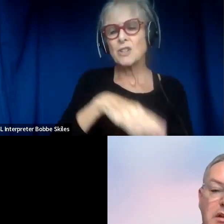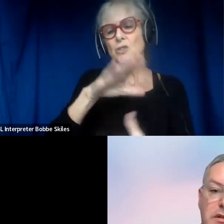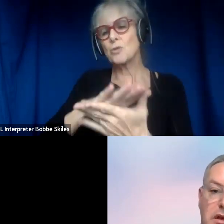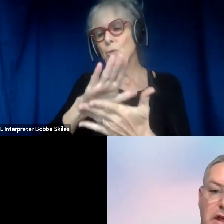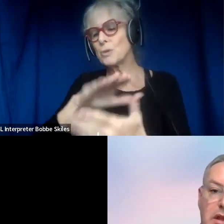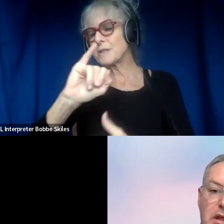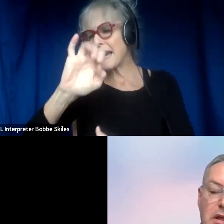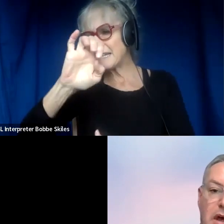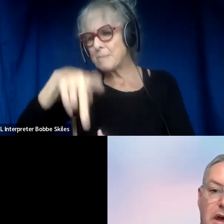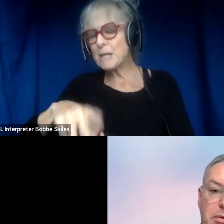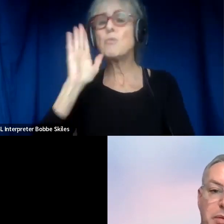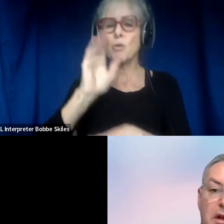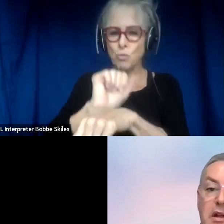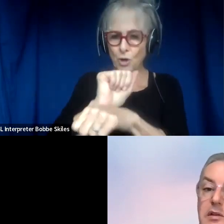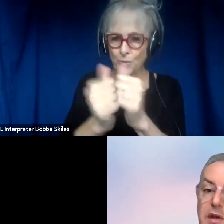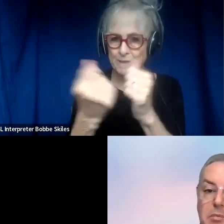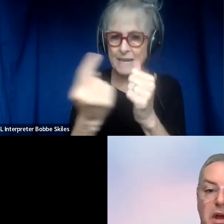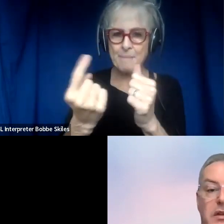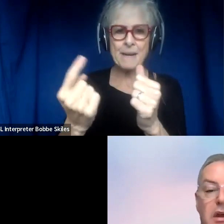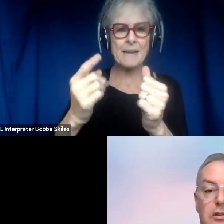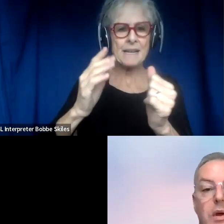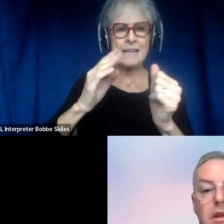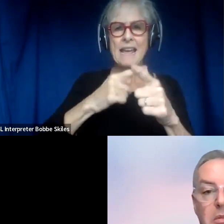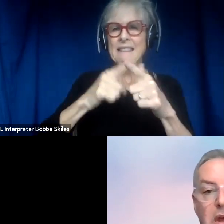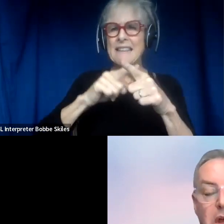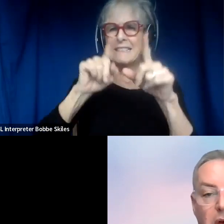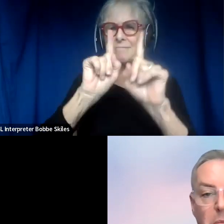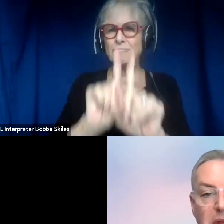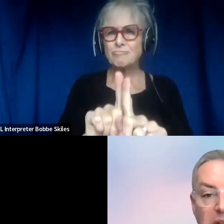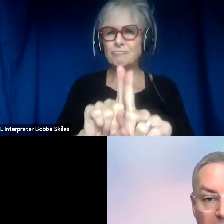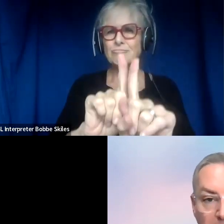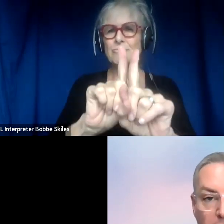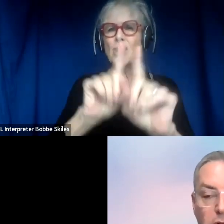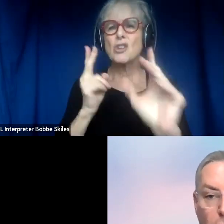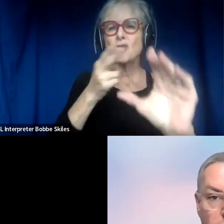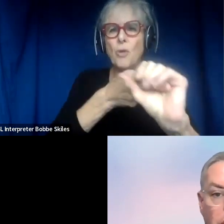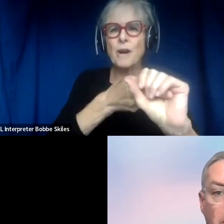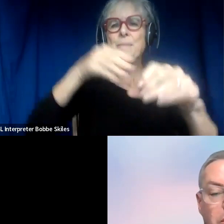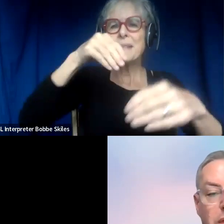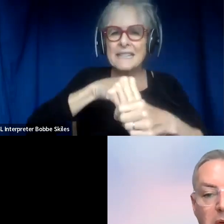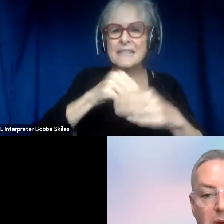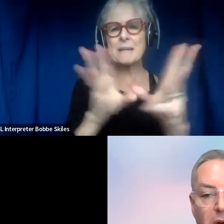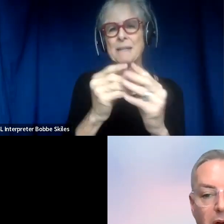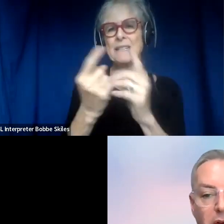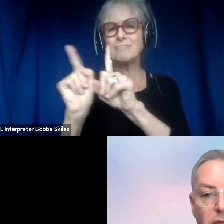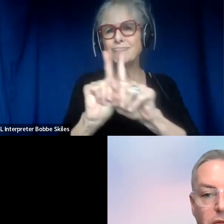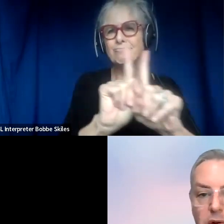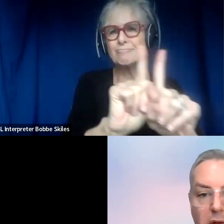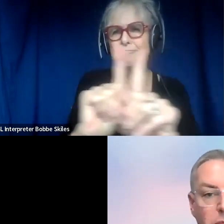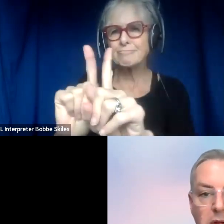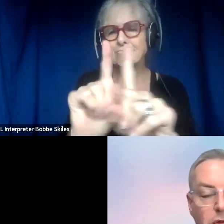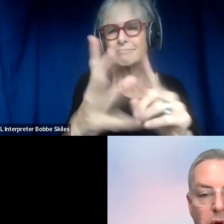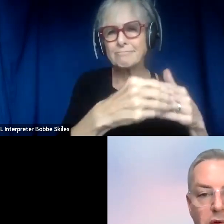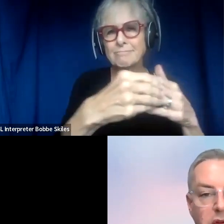out their needs, and then prepare, and then side by side join them in the meetings, go through the doorway with them.